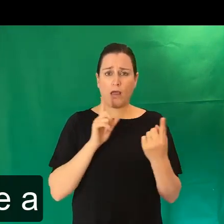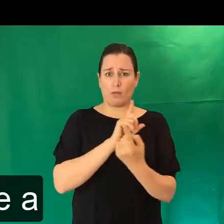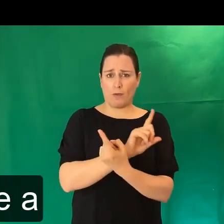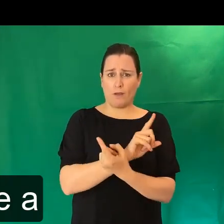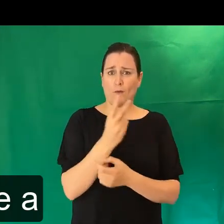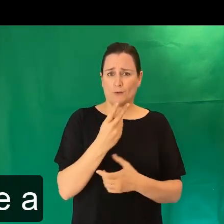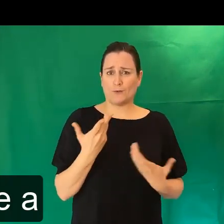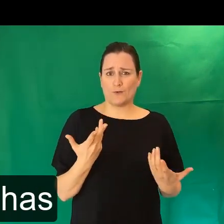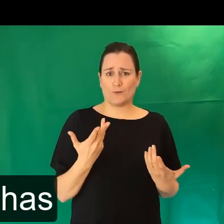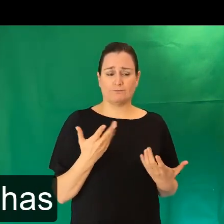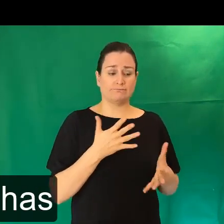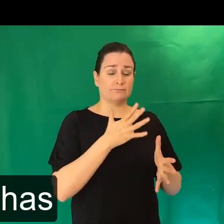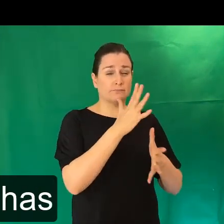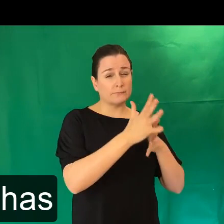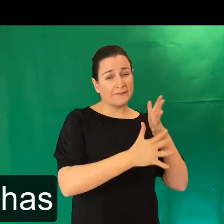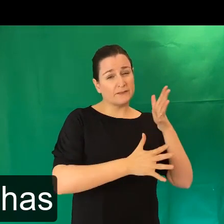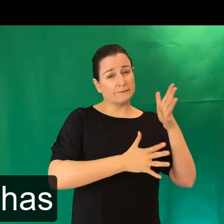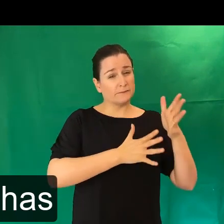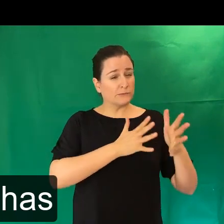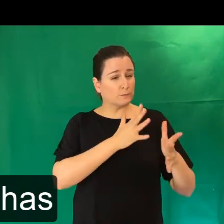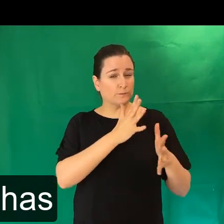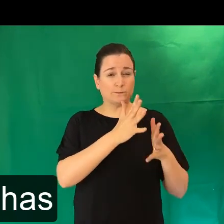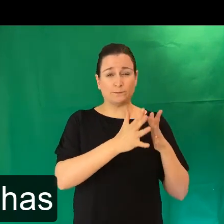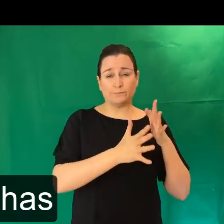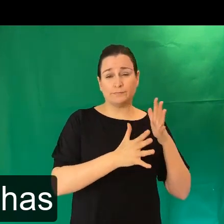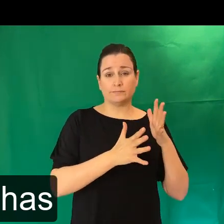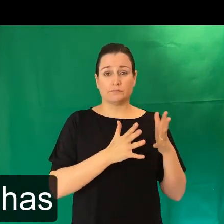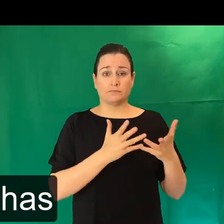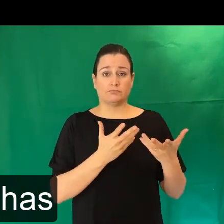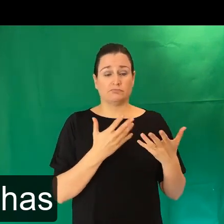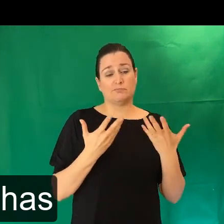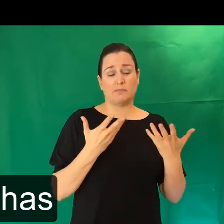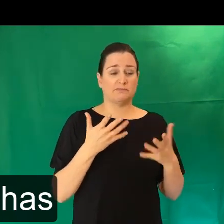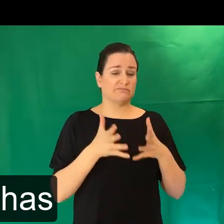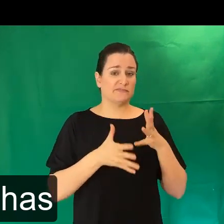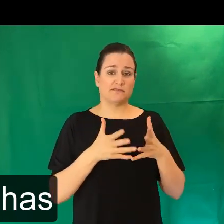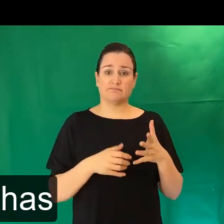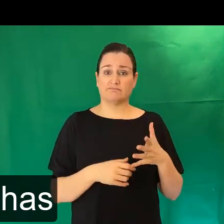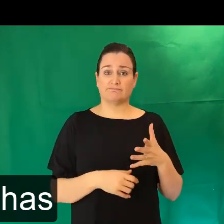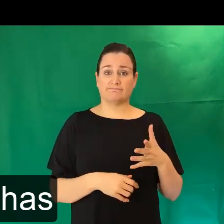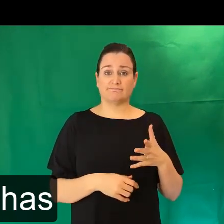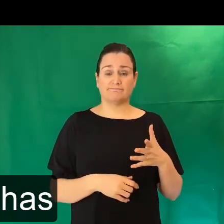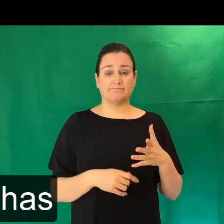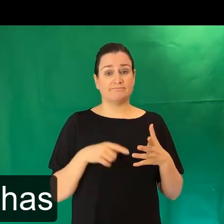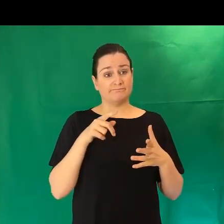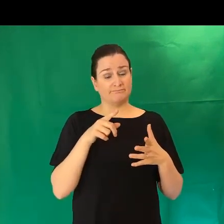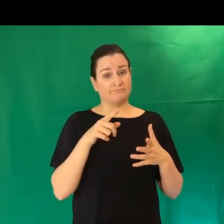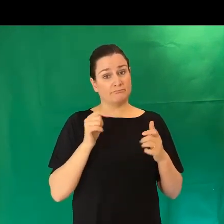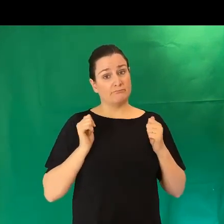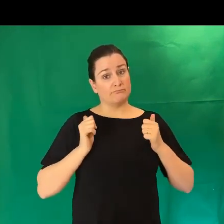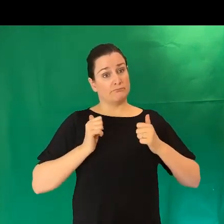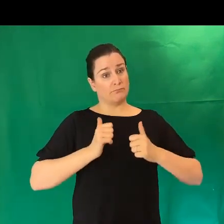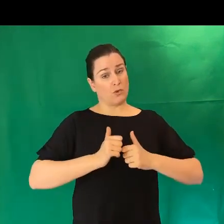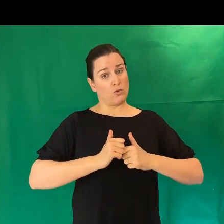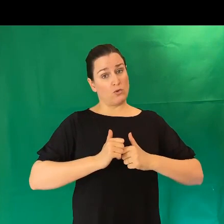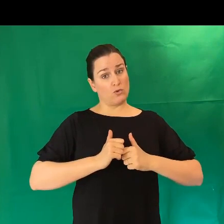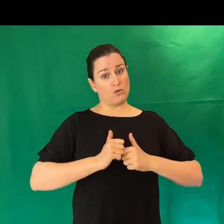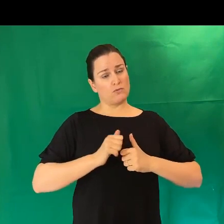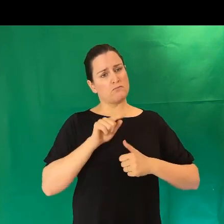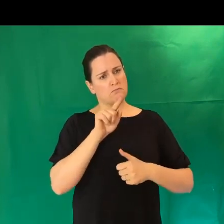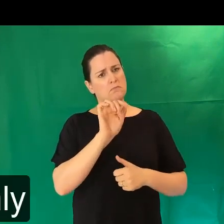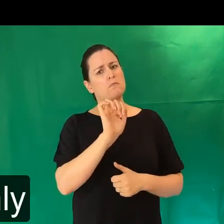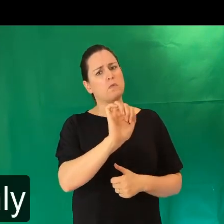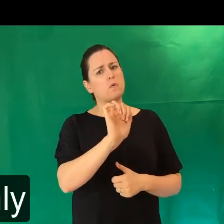way around. You have a signed base language. So you have, he has a blue coat. The